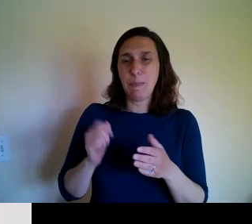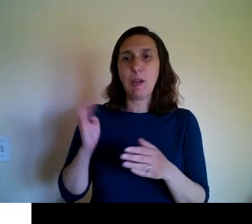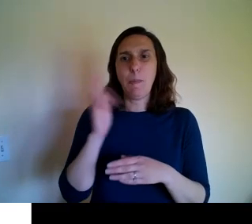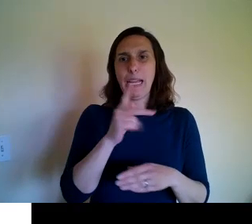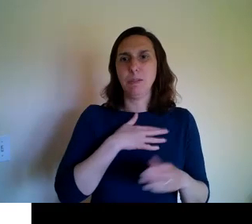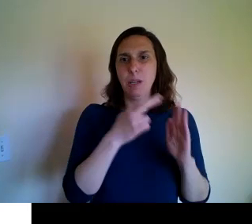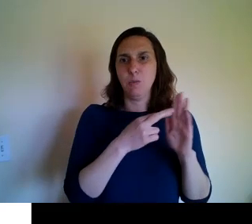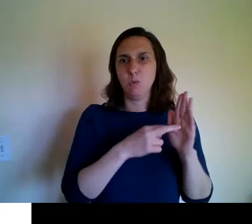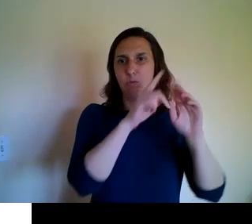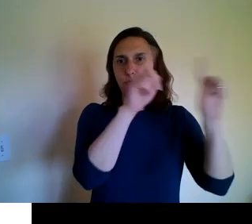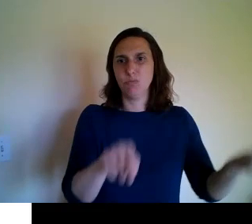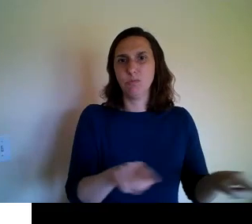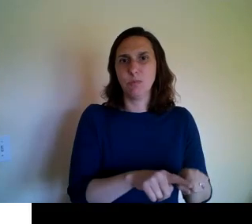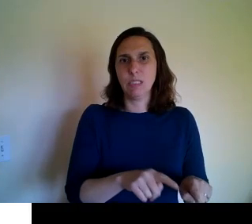here.